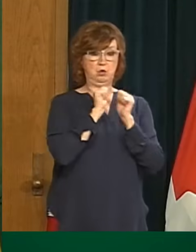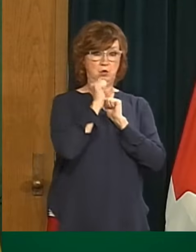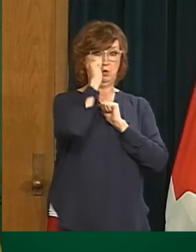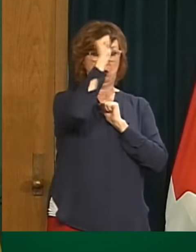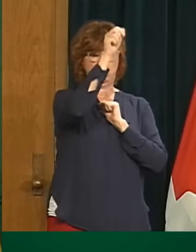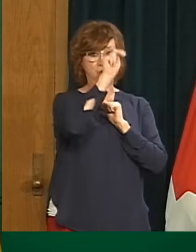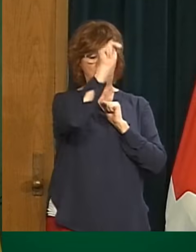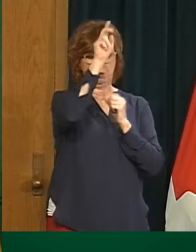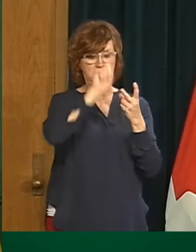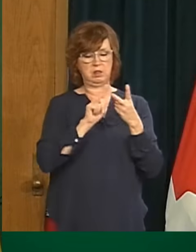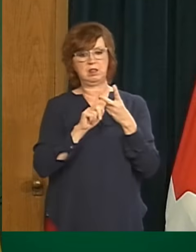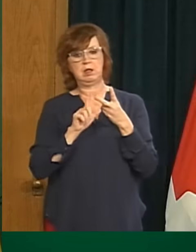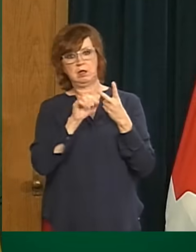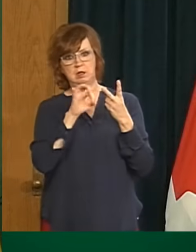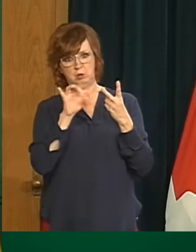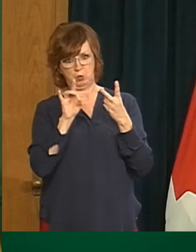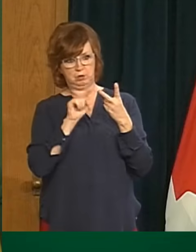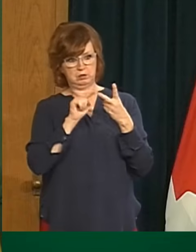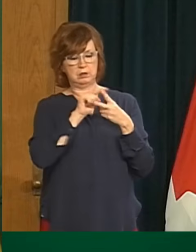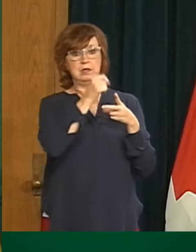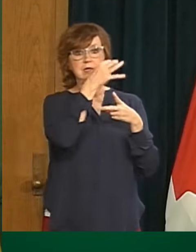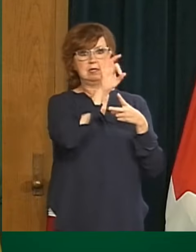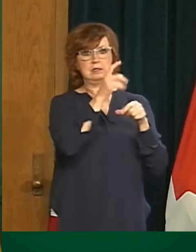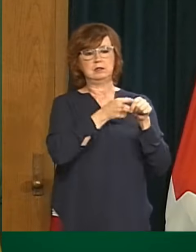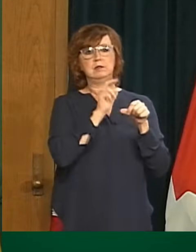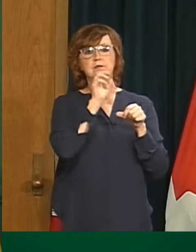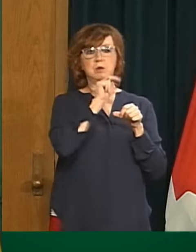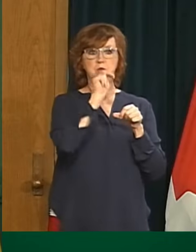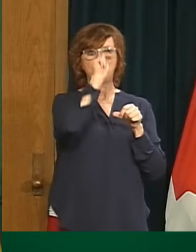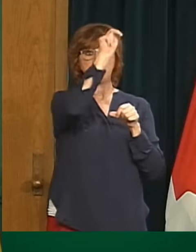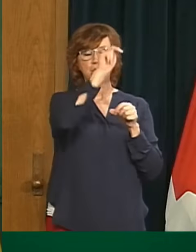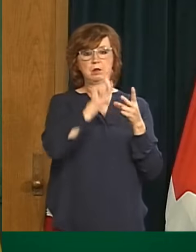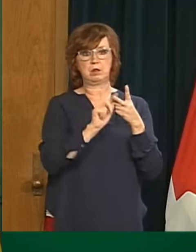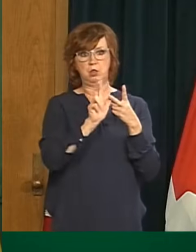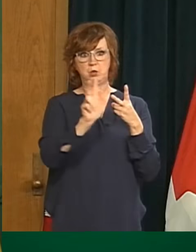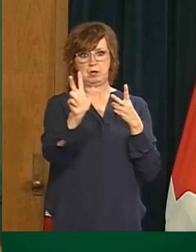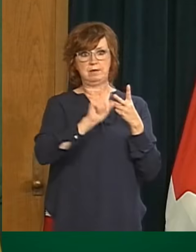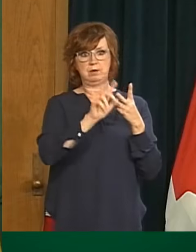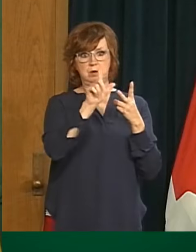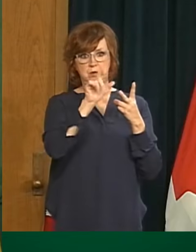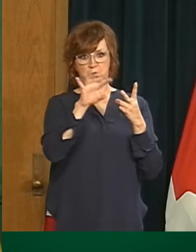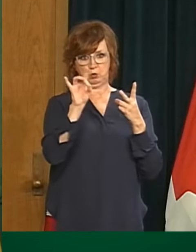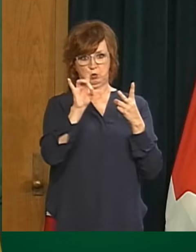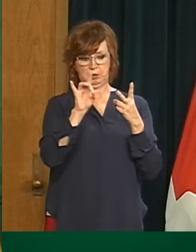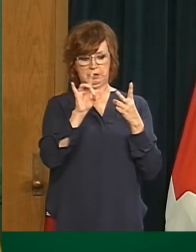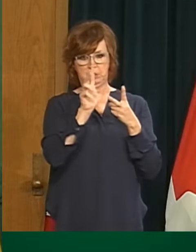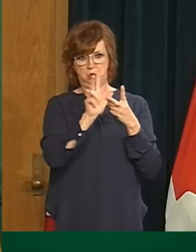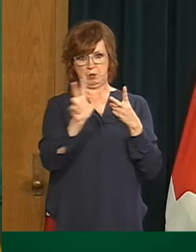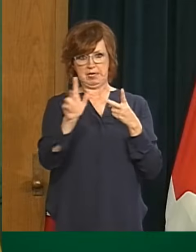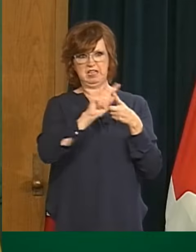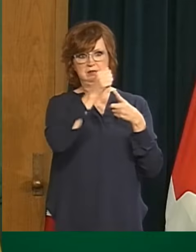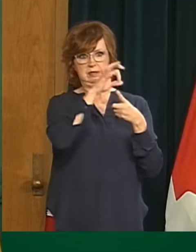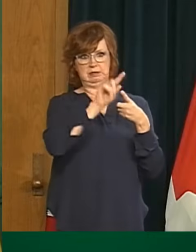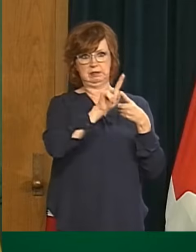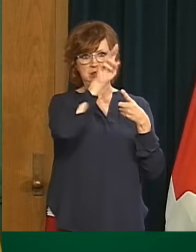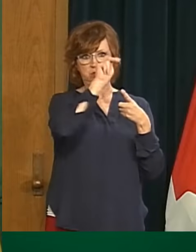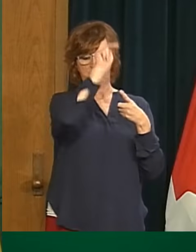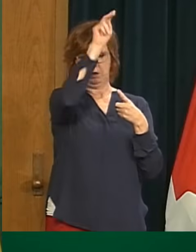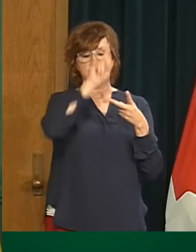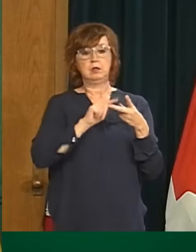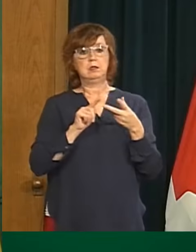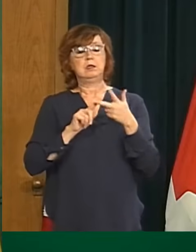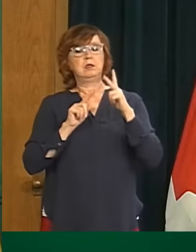of the 26 new cases today are in the far north, and 3 are in Lloydminster. There are also 3 new cases